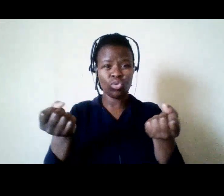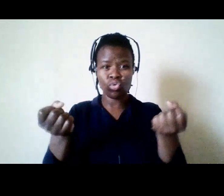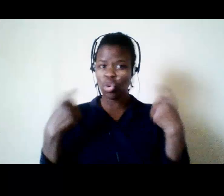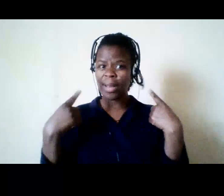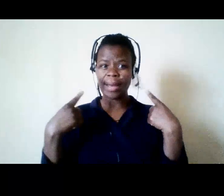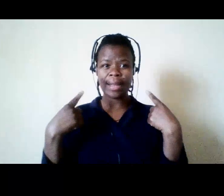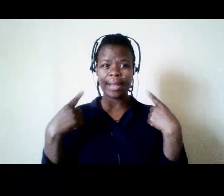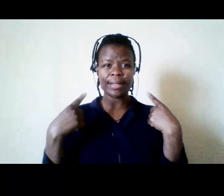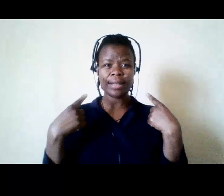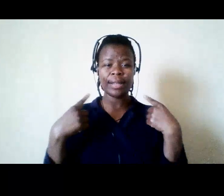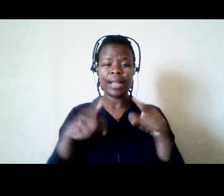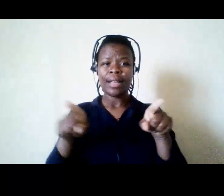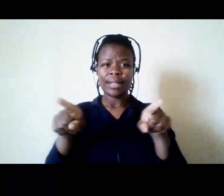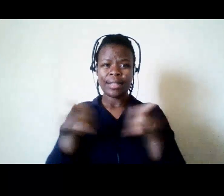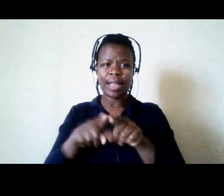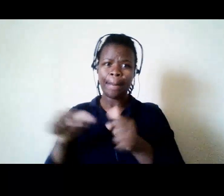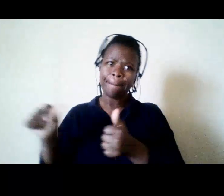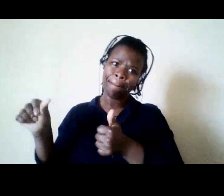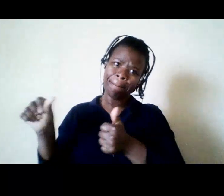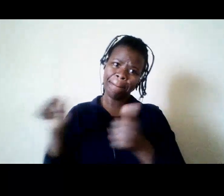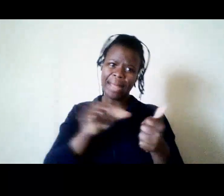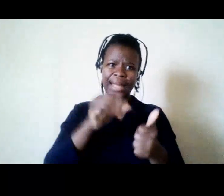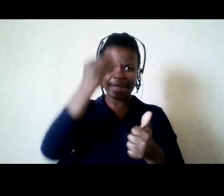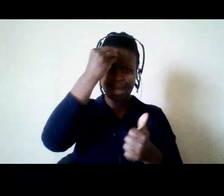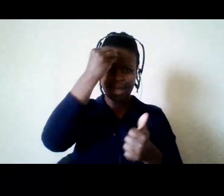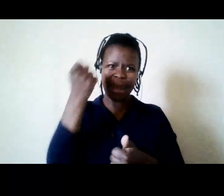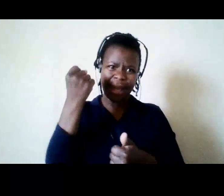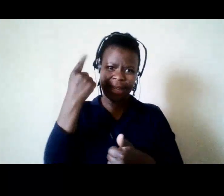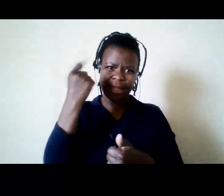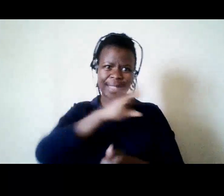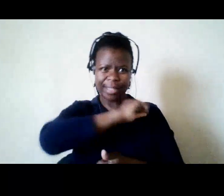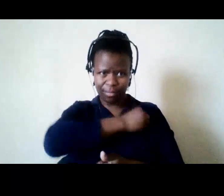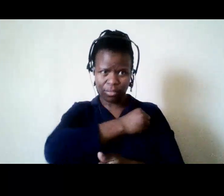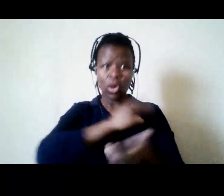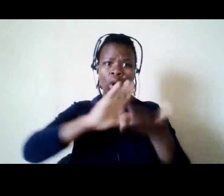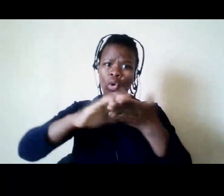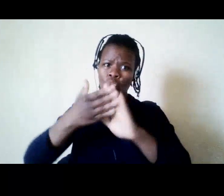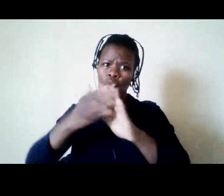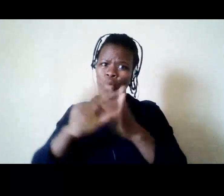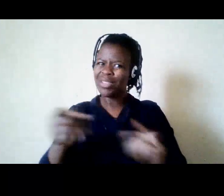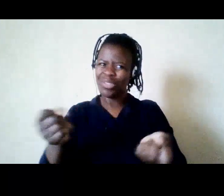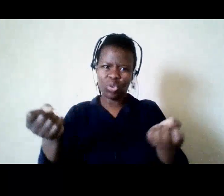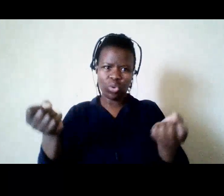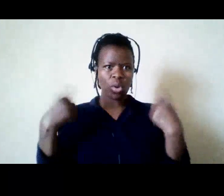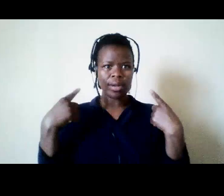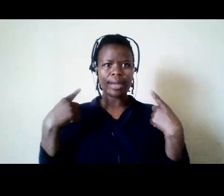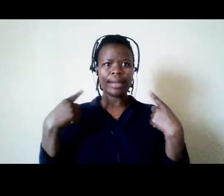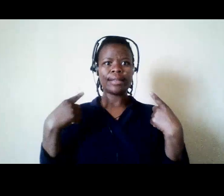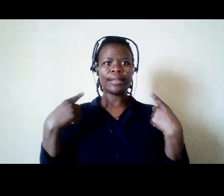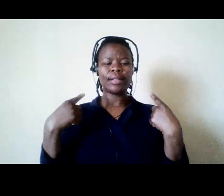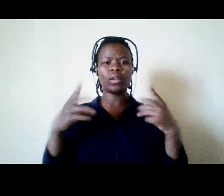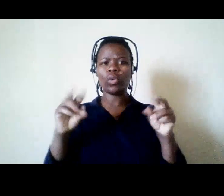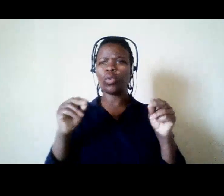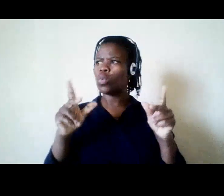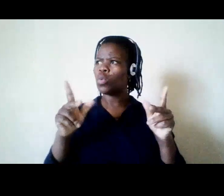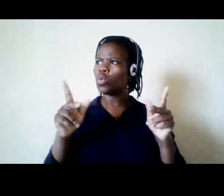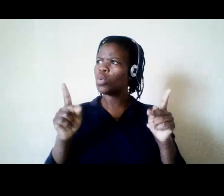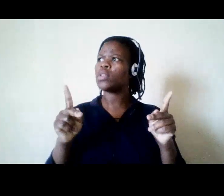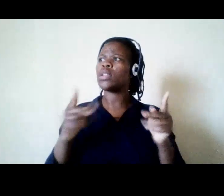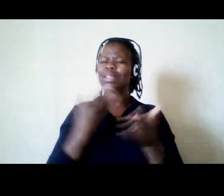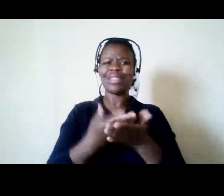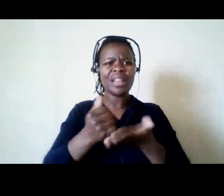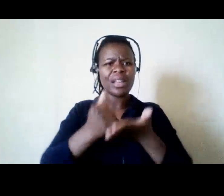to that understanding about disability now. The community doesn't understand how to sort of assist or